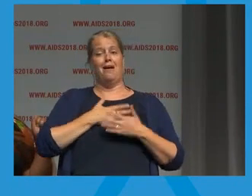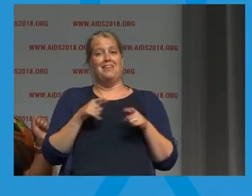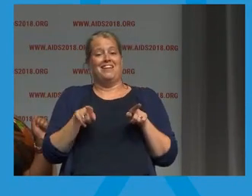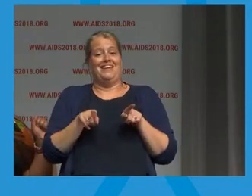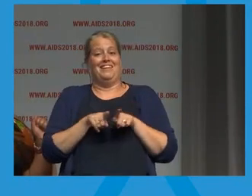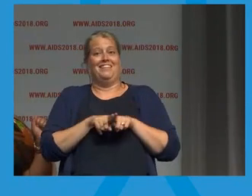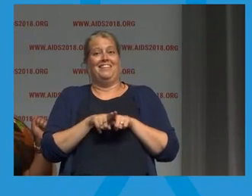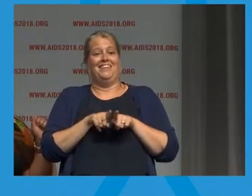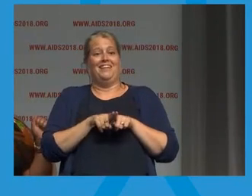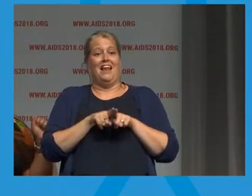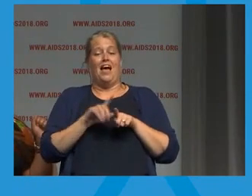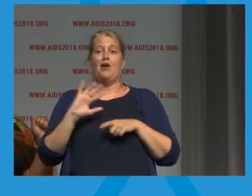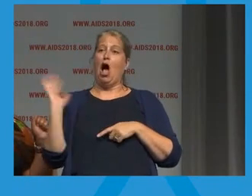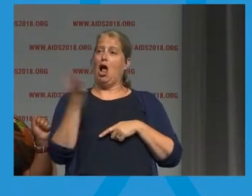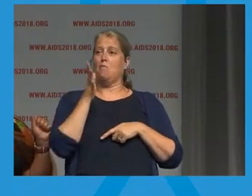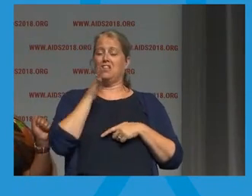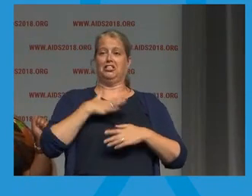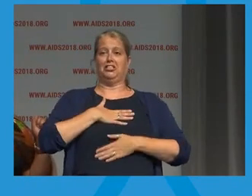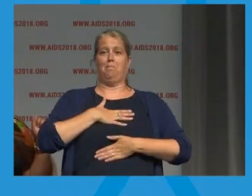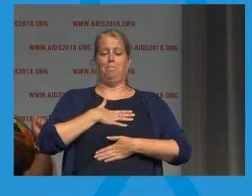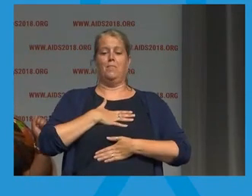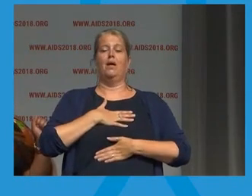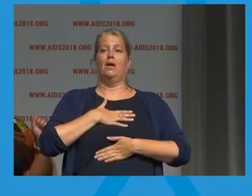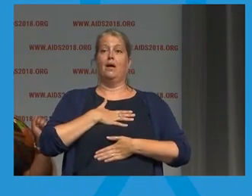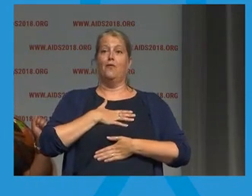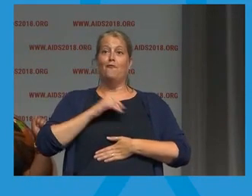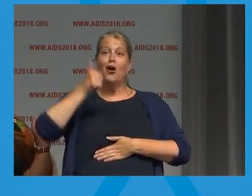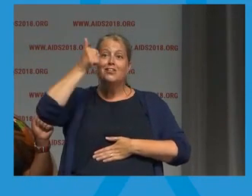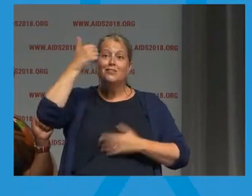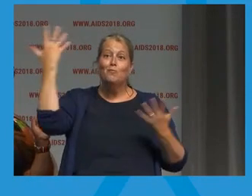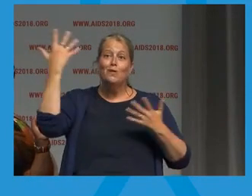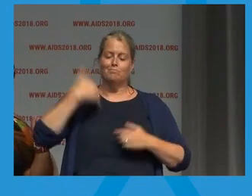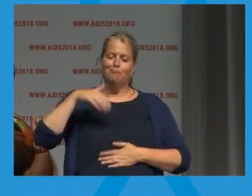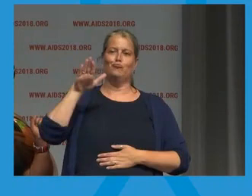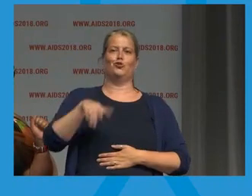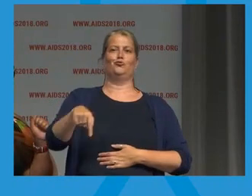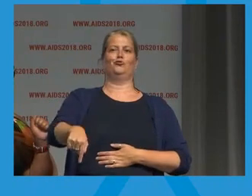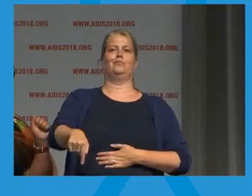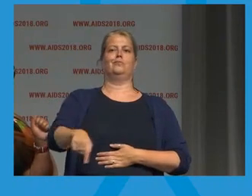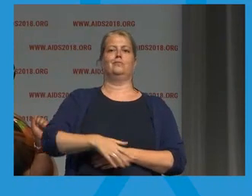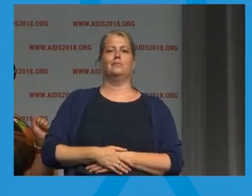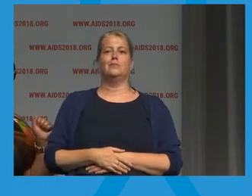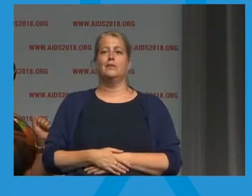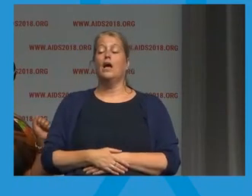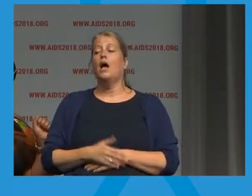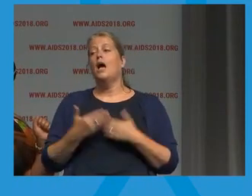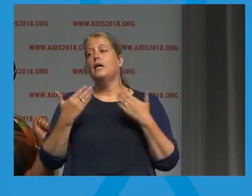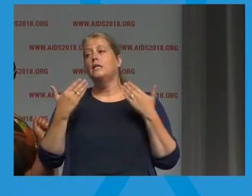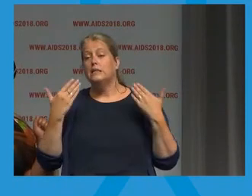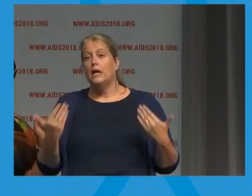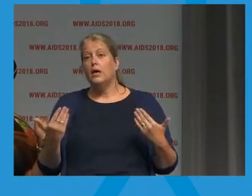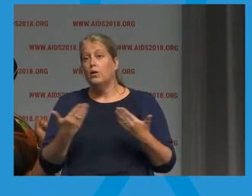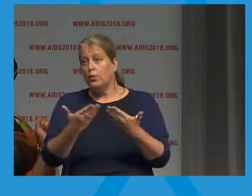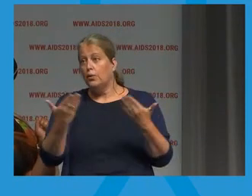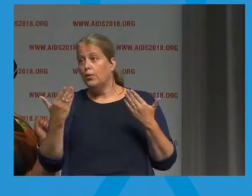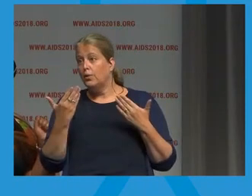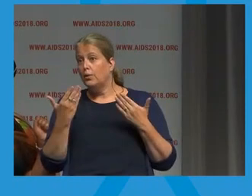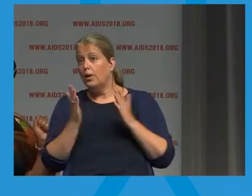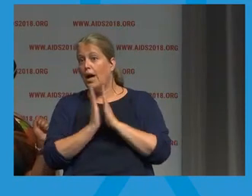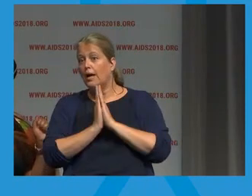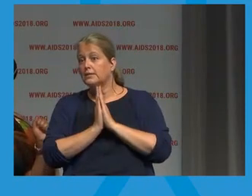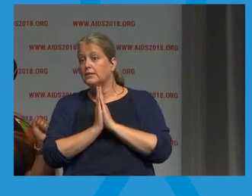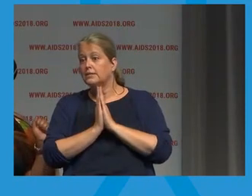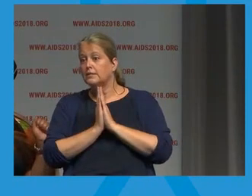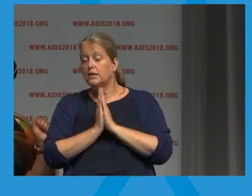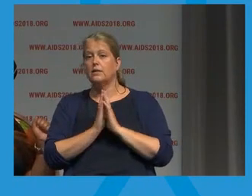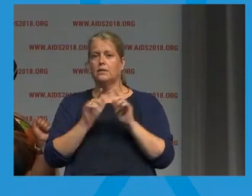mothers. Our children comes first. I'm now asking you to